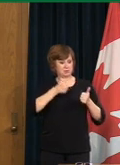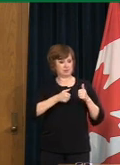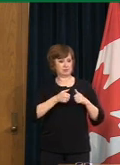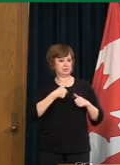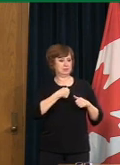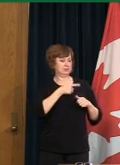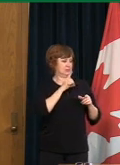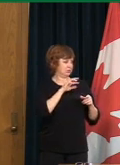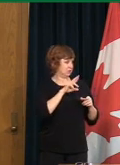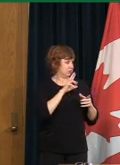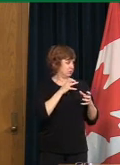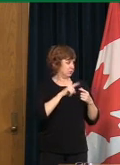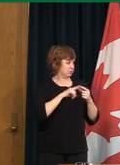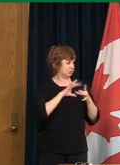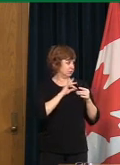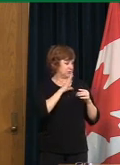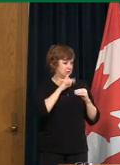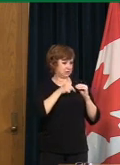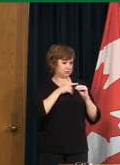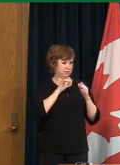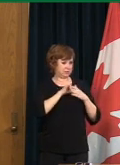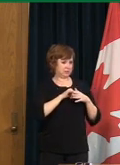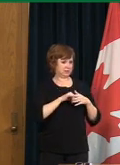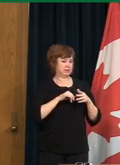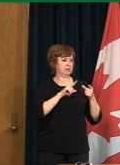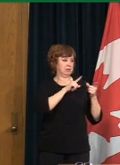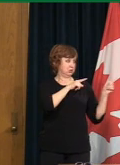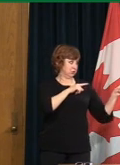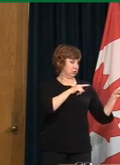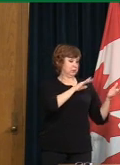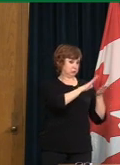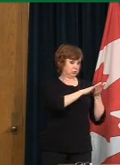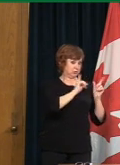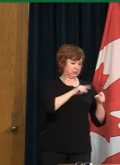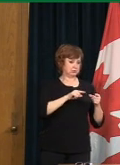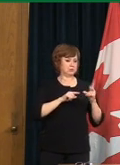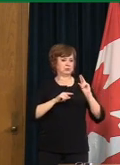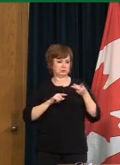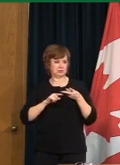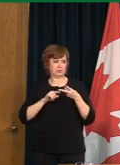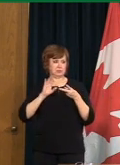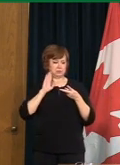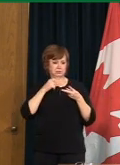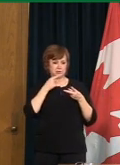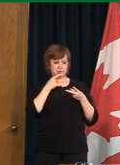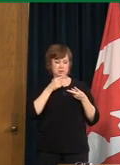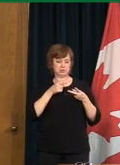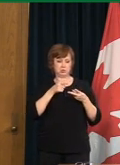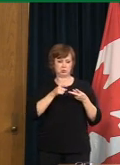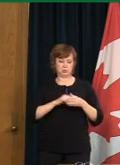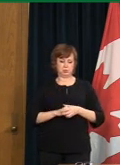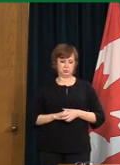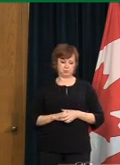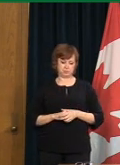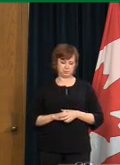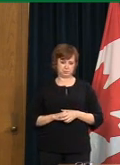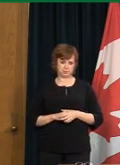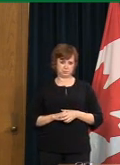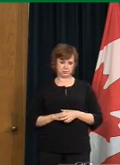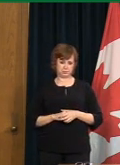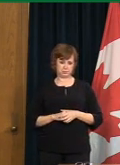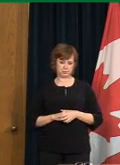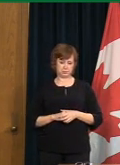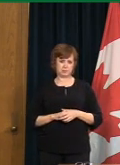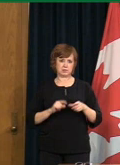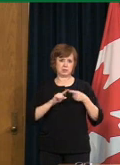allow Doctor, if you want to talk specifically about these schools. First of all, we have made some changes in the days recent past with